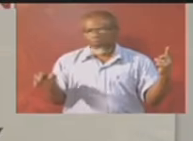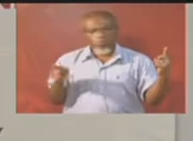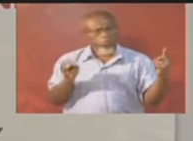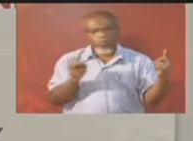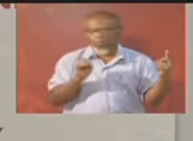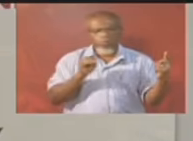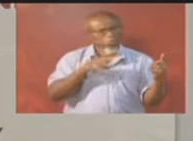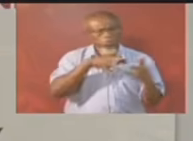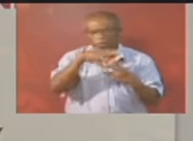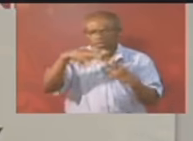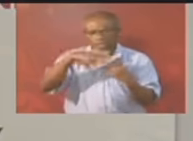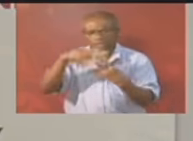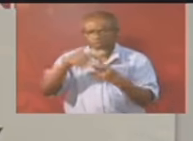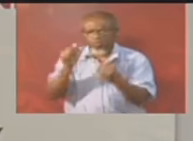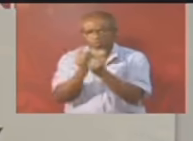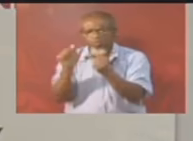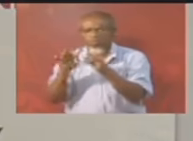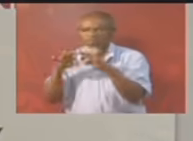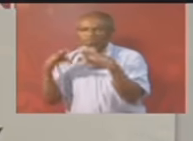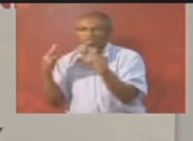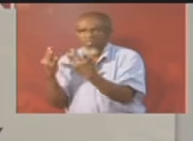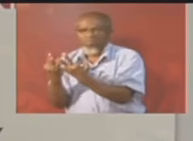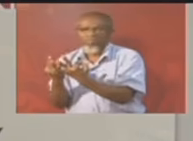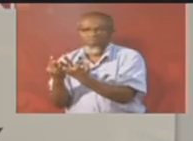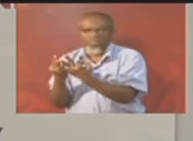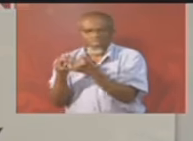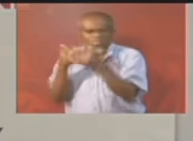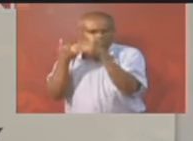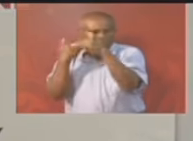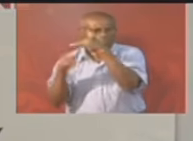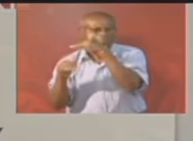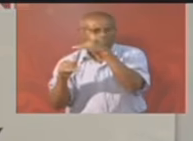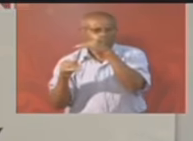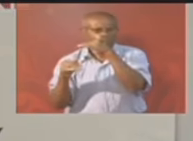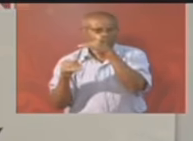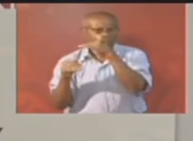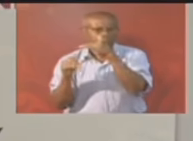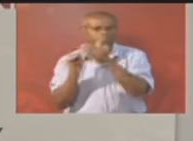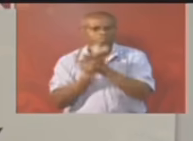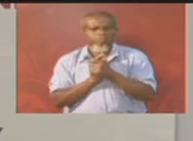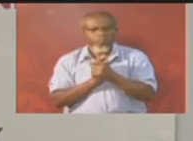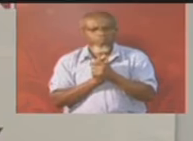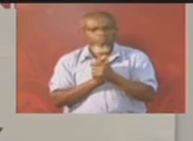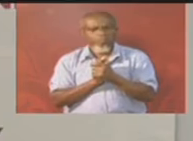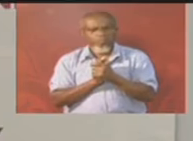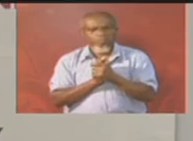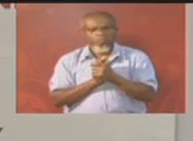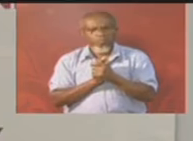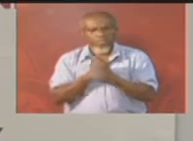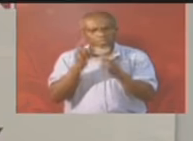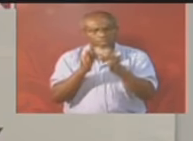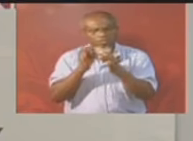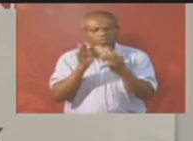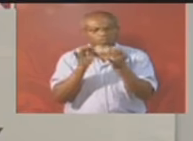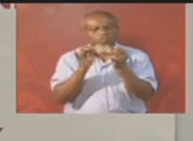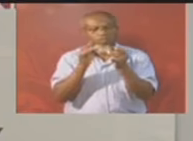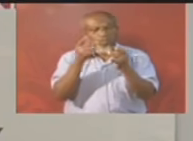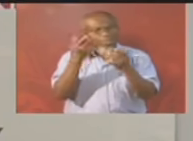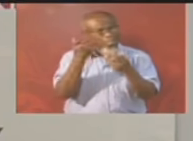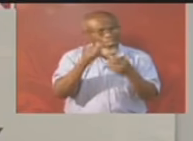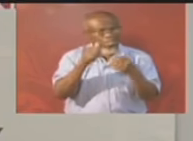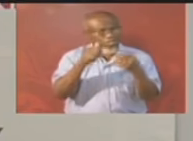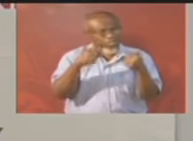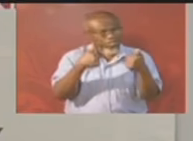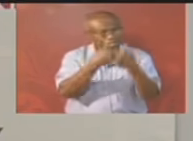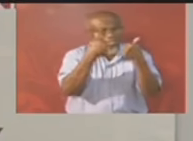is impossible because of your situation, reach out to the CMOH, who can provide additional guidance and support. So those are the things that we